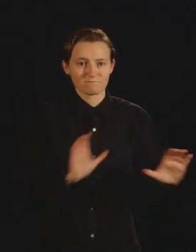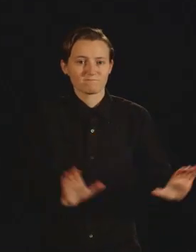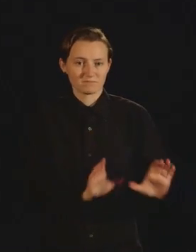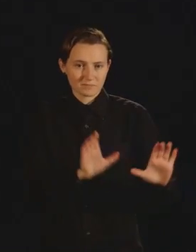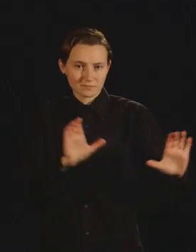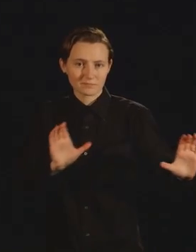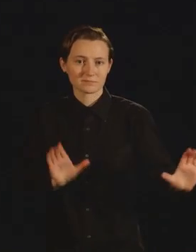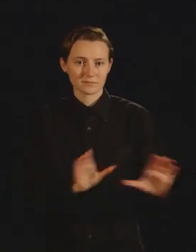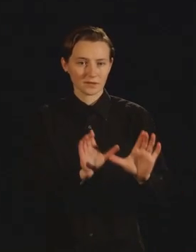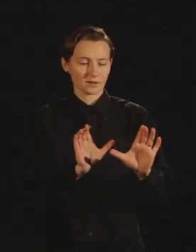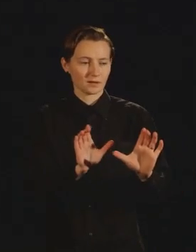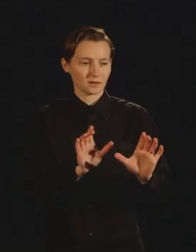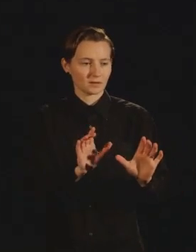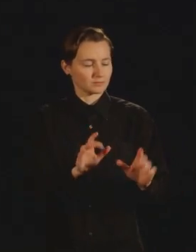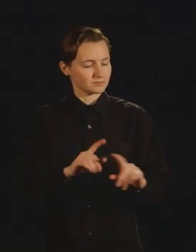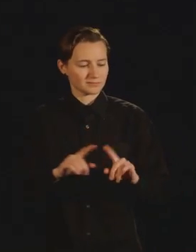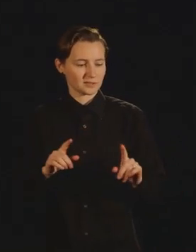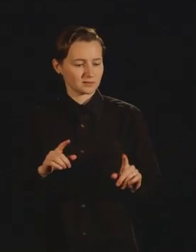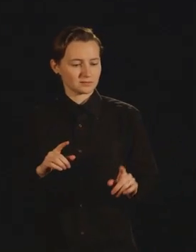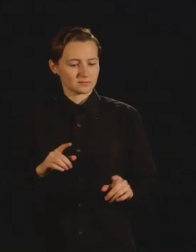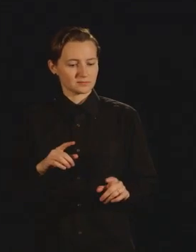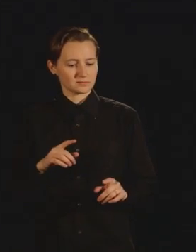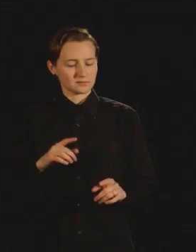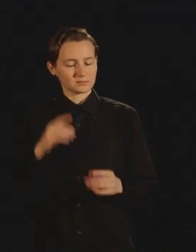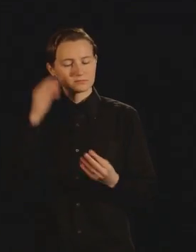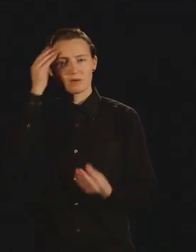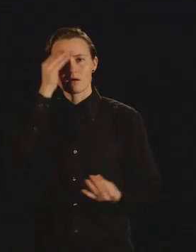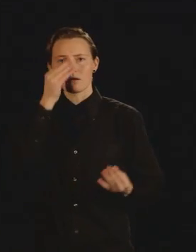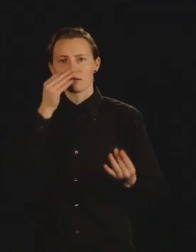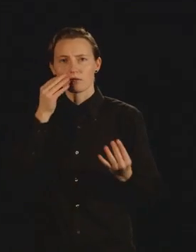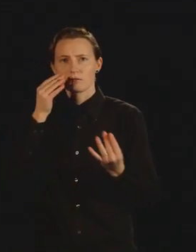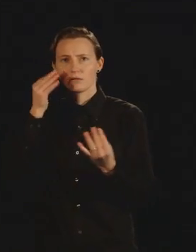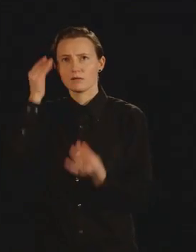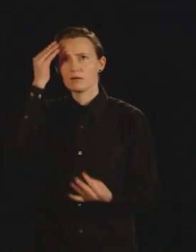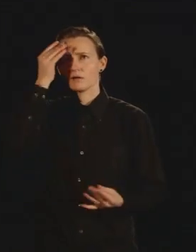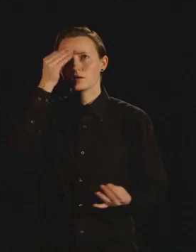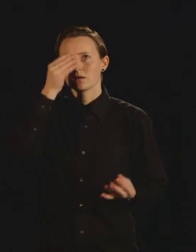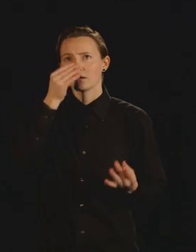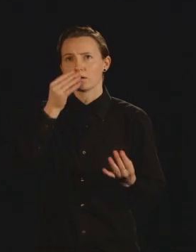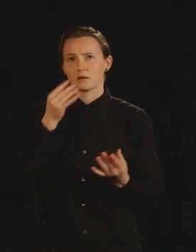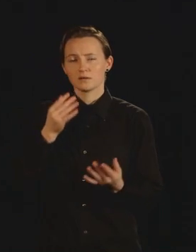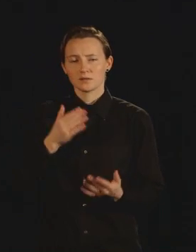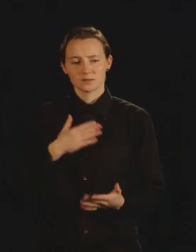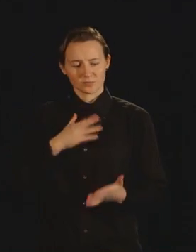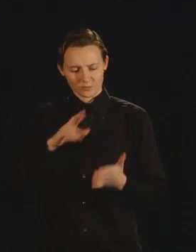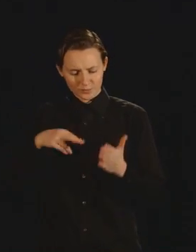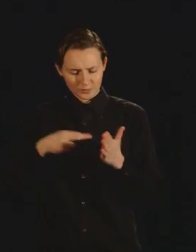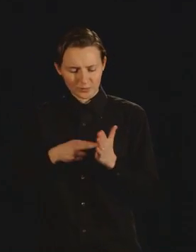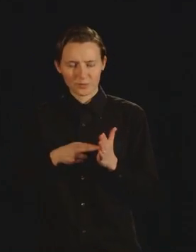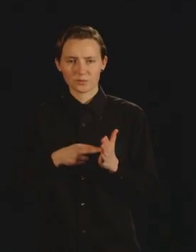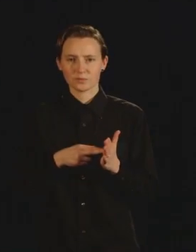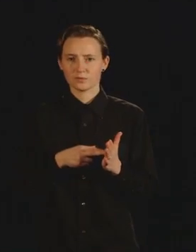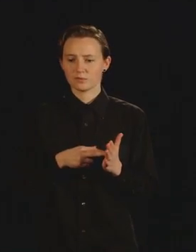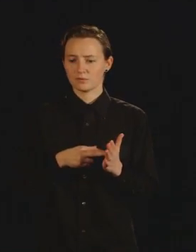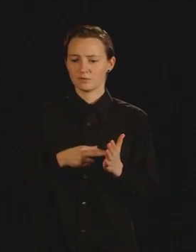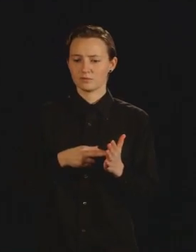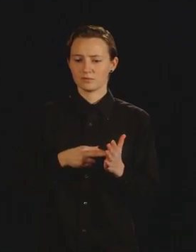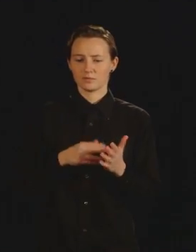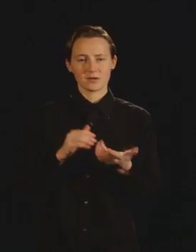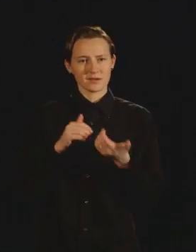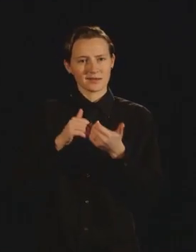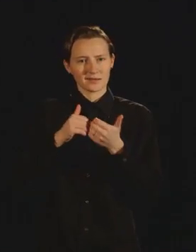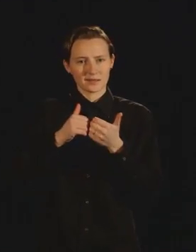But I, at the same time, in the dark nights of the soul, have wondered, what is my